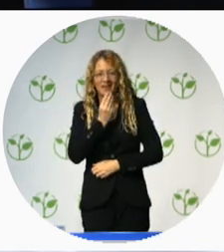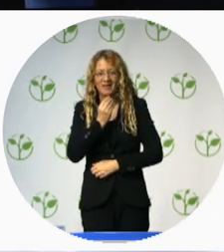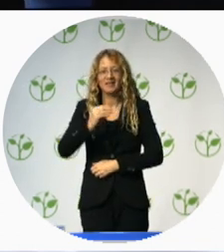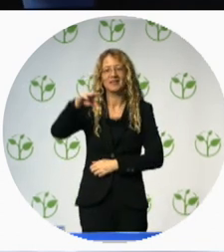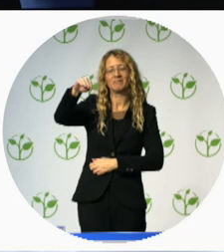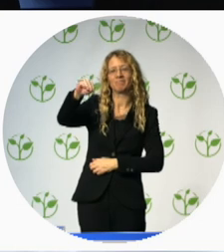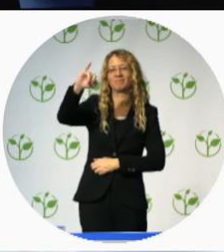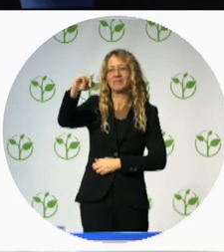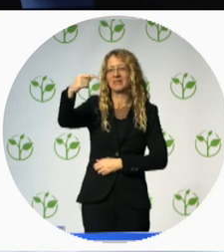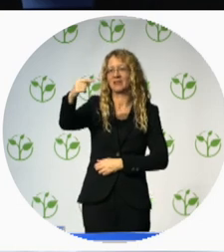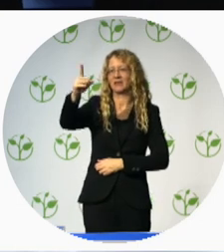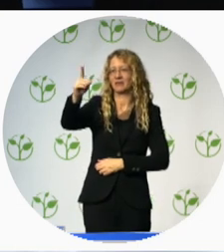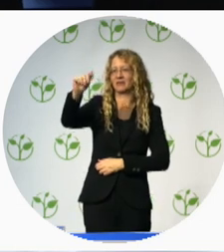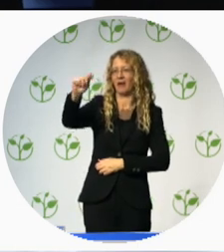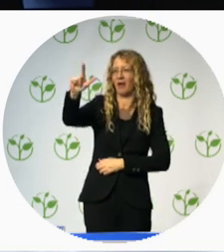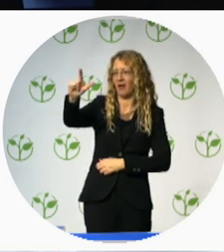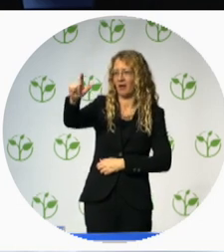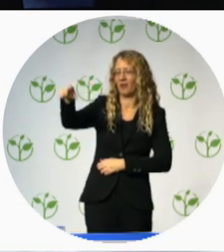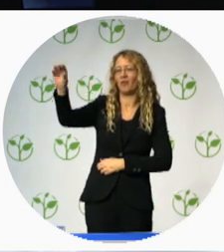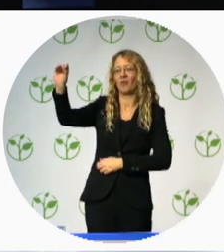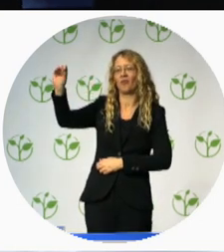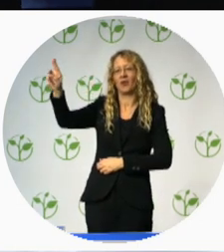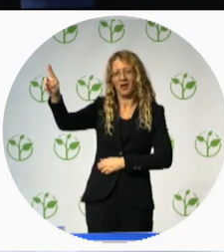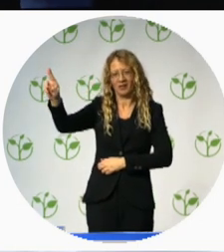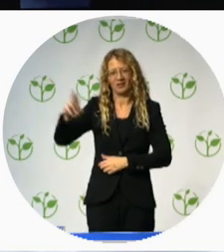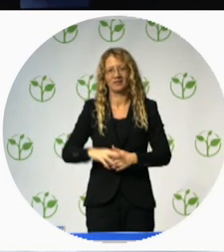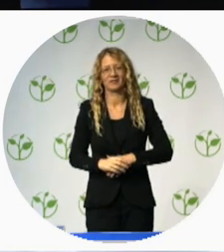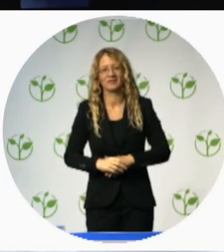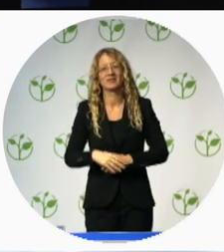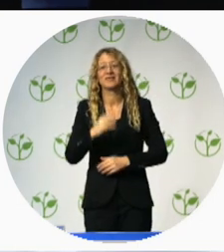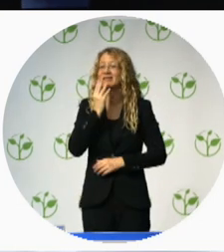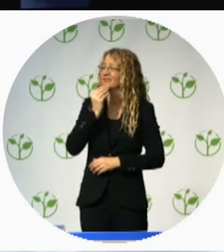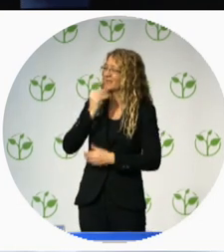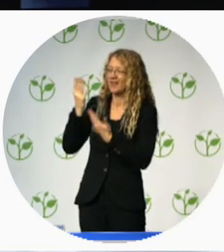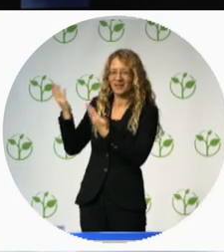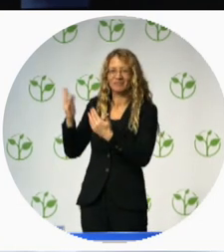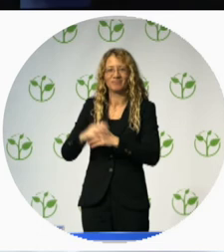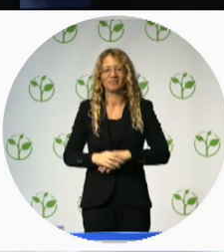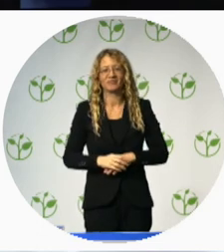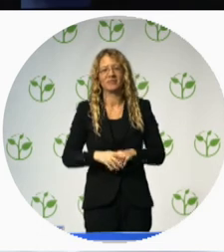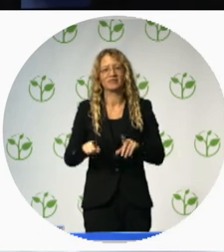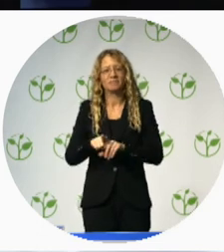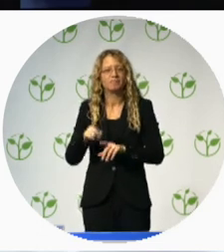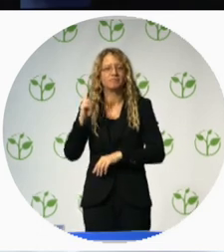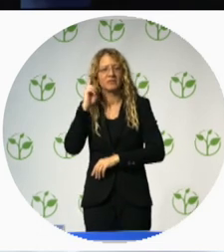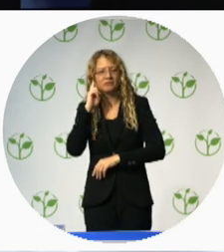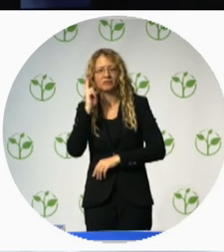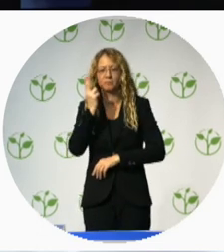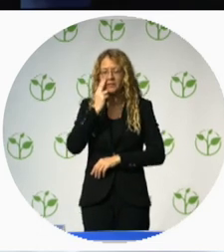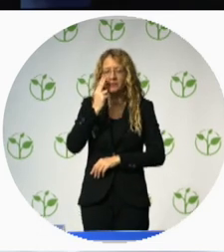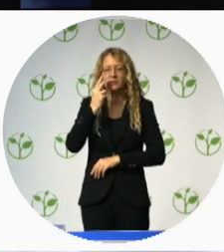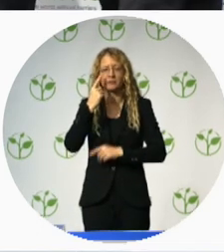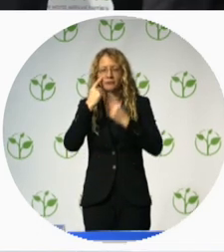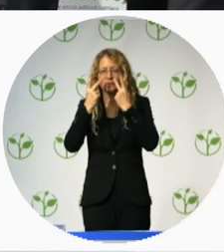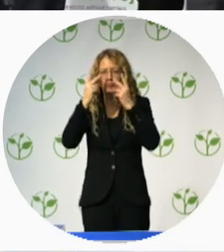Migdal Or offers support services for the blind and visually impaired. Operational for more than 60 years, Migdal Or has branches in Haifa,